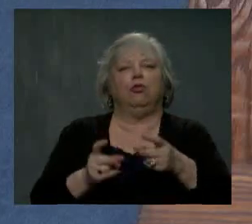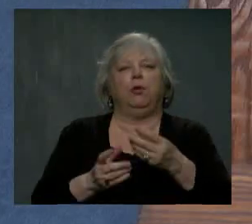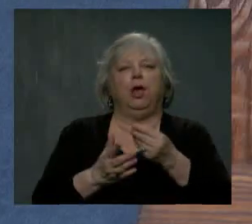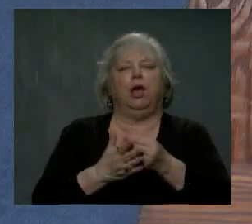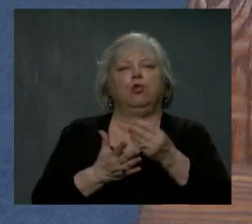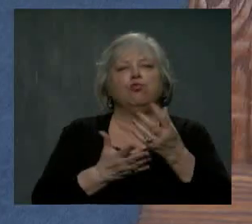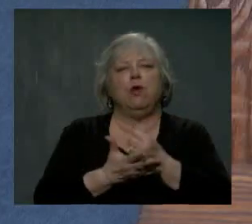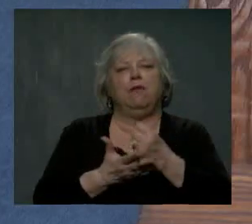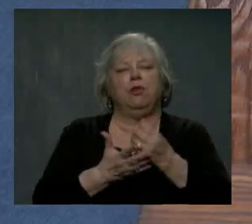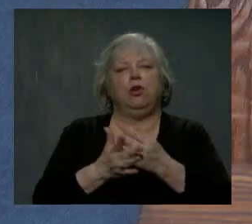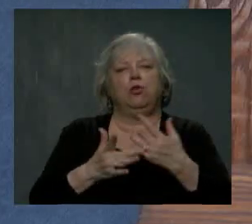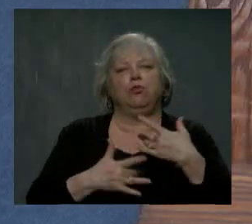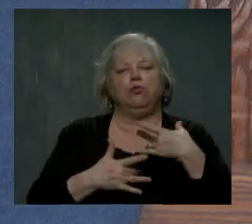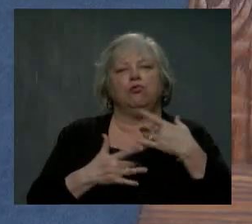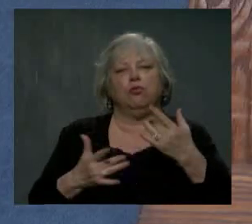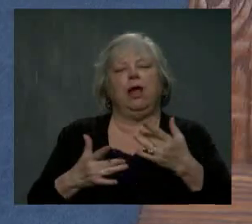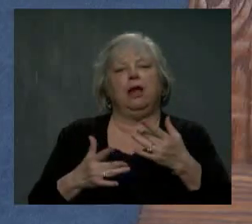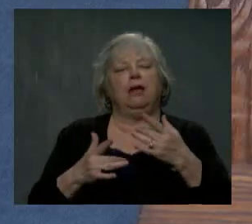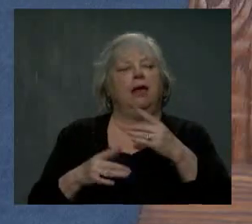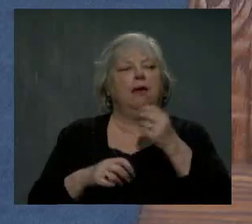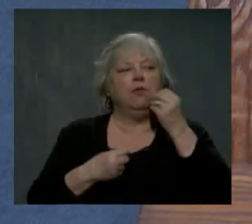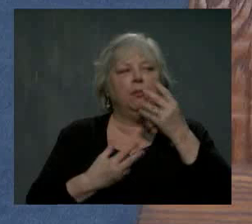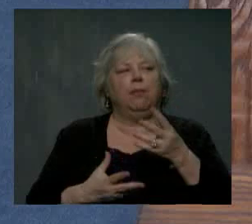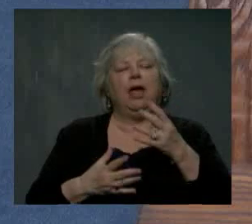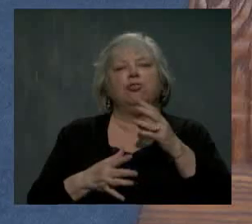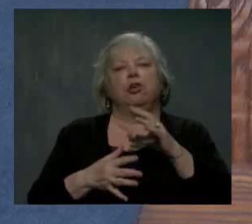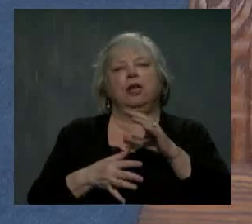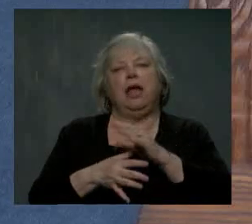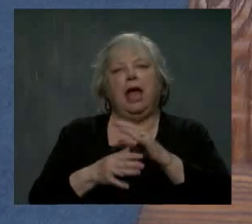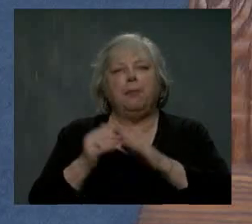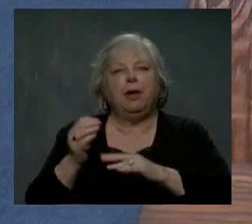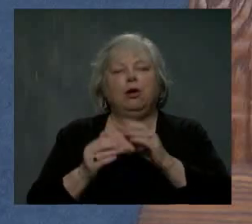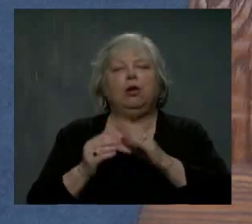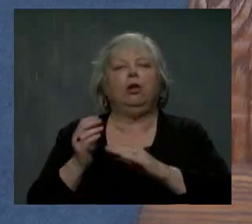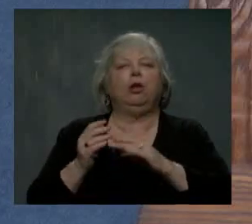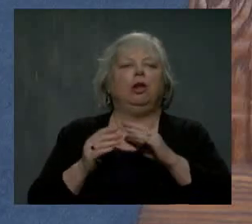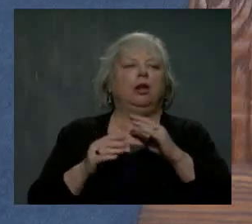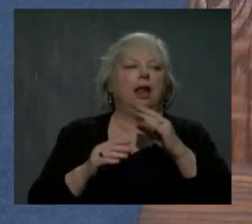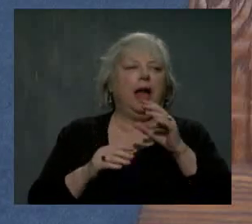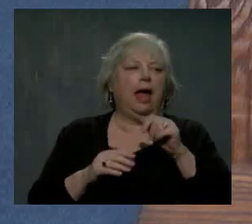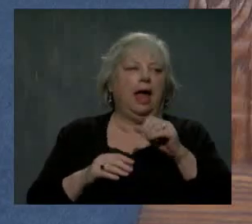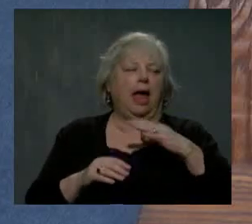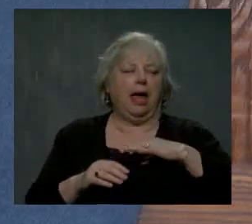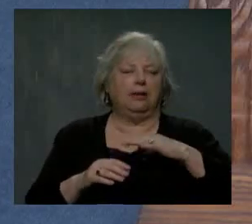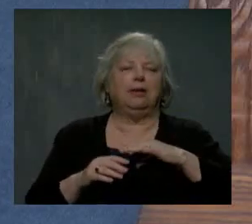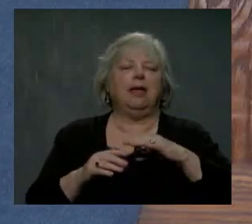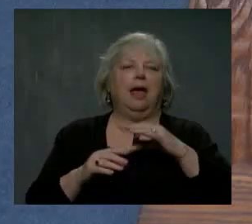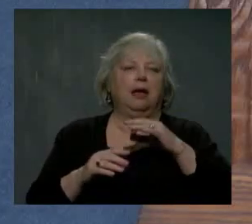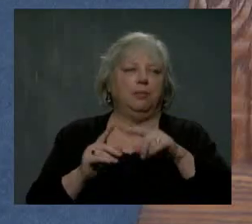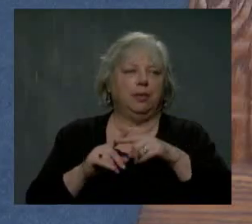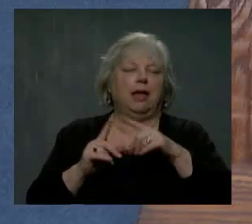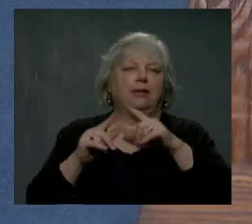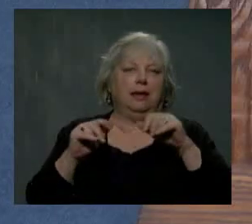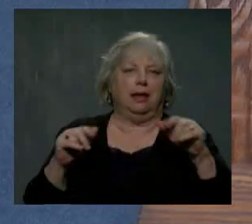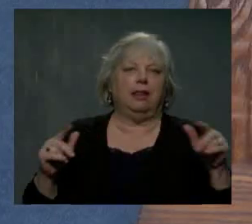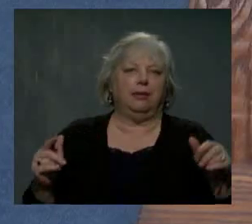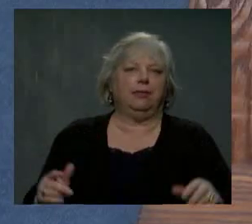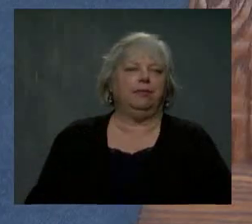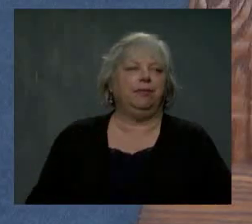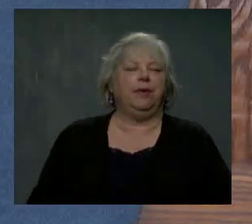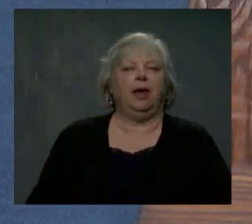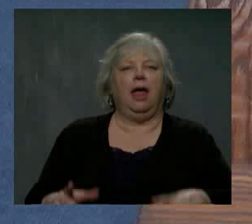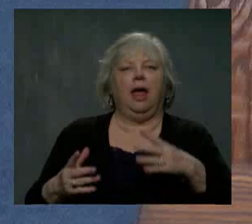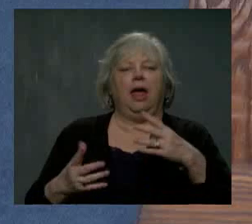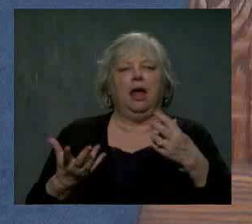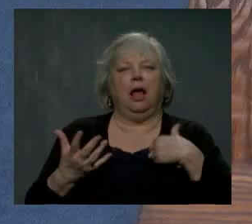trend information, debt information, capital asset information, and grant information required for the budget document. I also